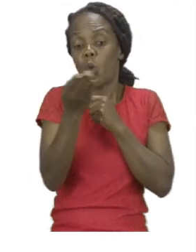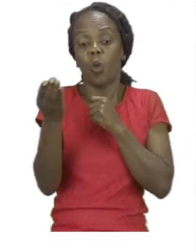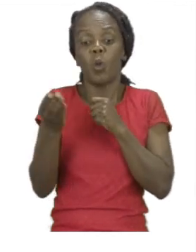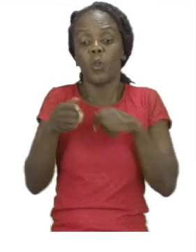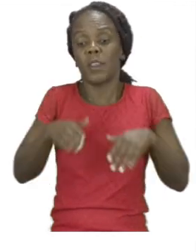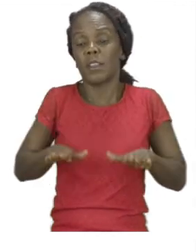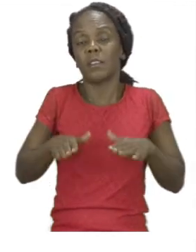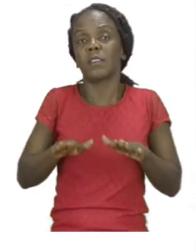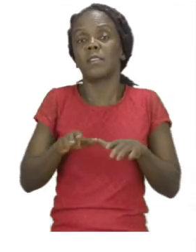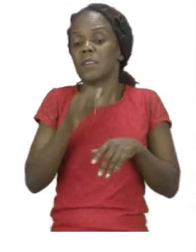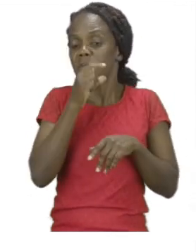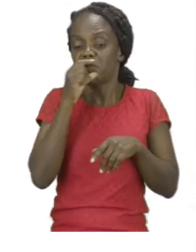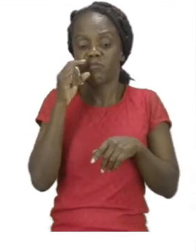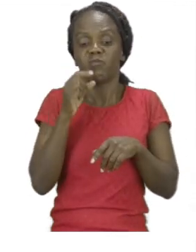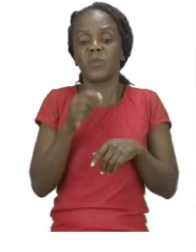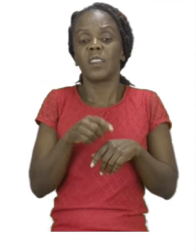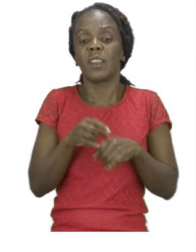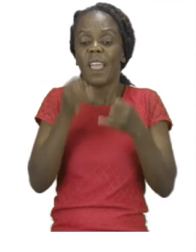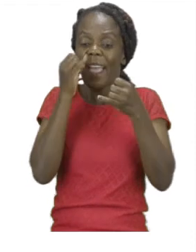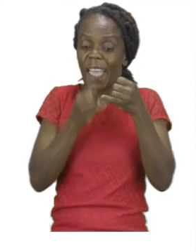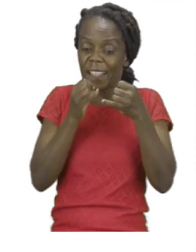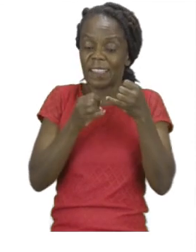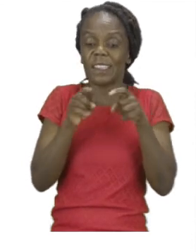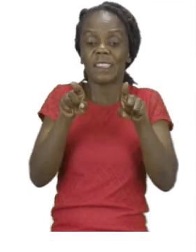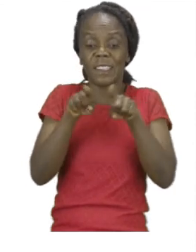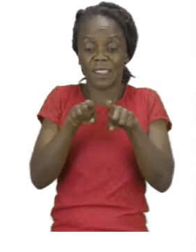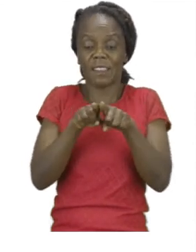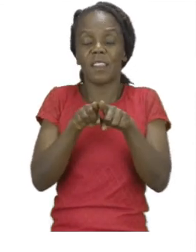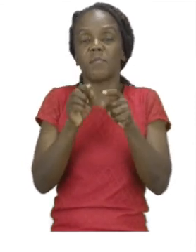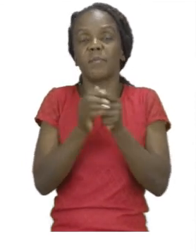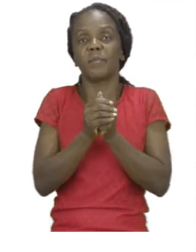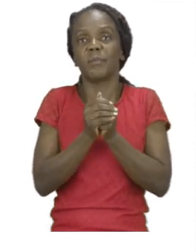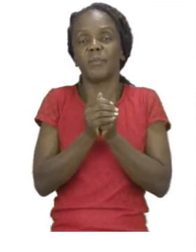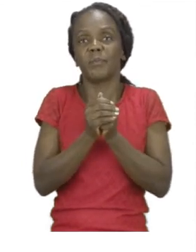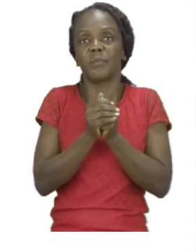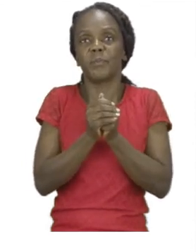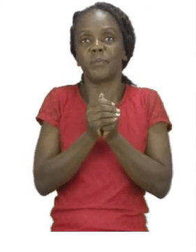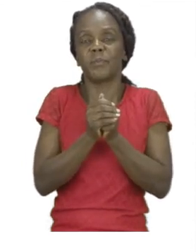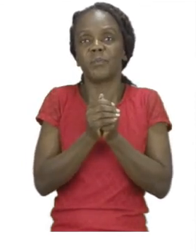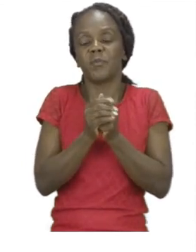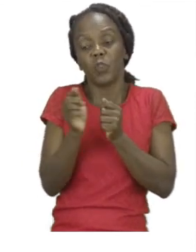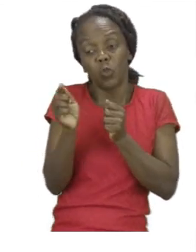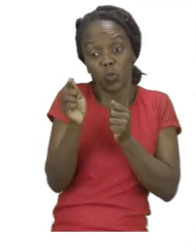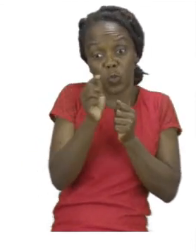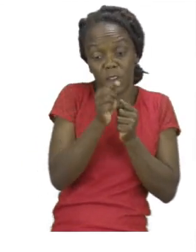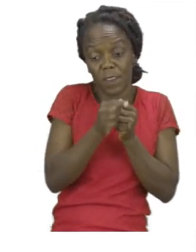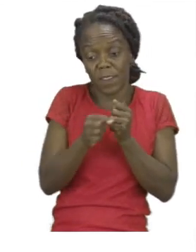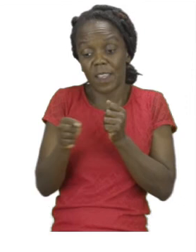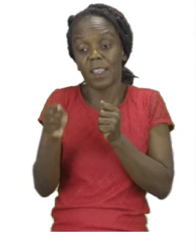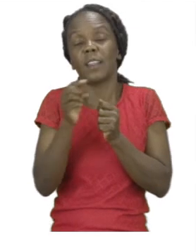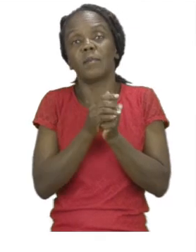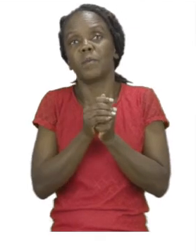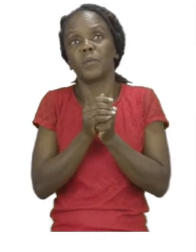the same? Yes, it has the same sounding ending. Well done,